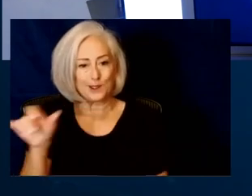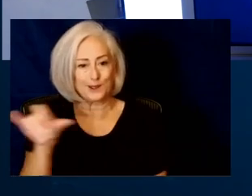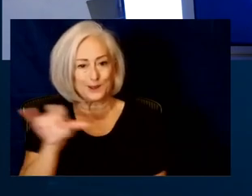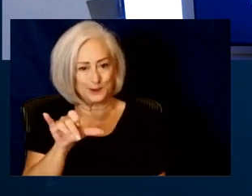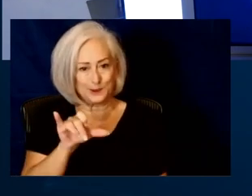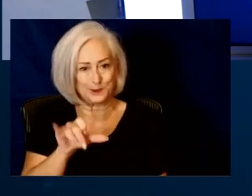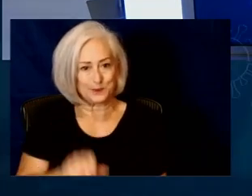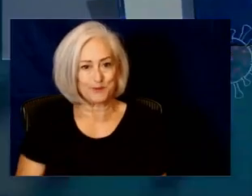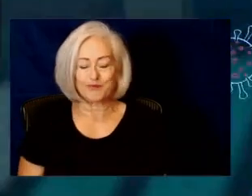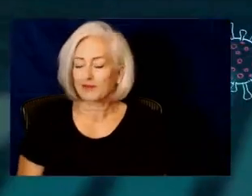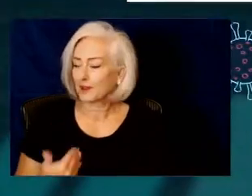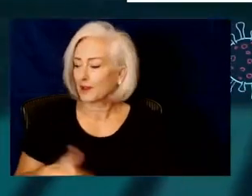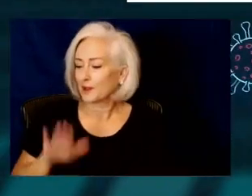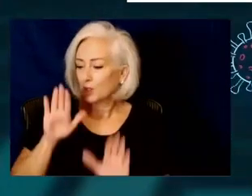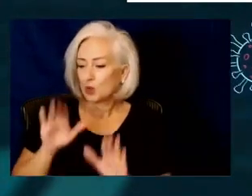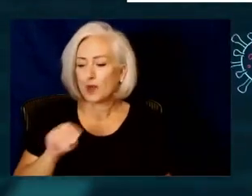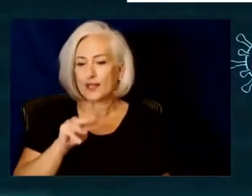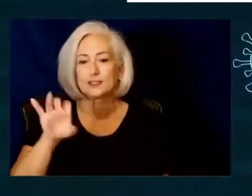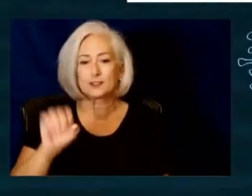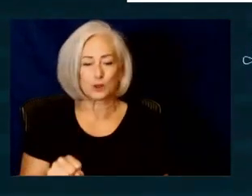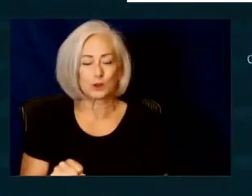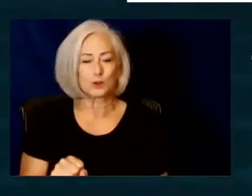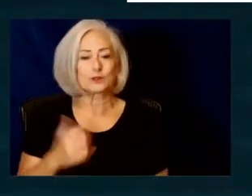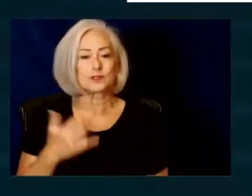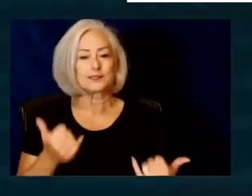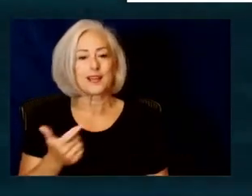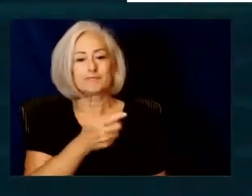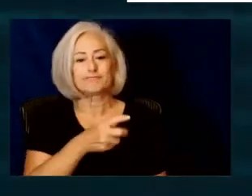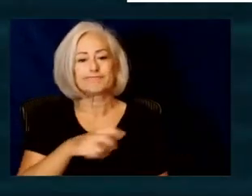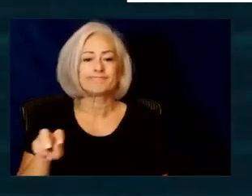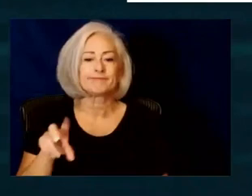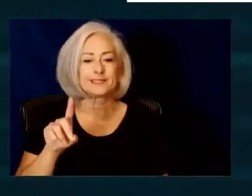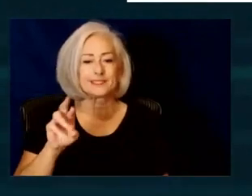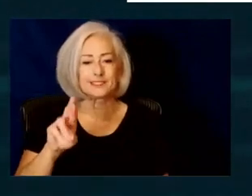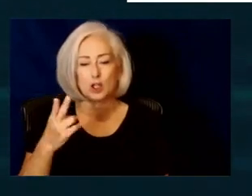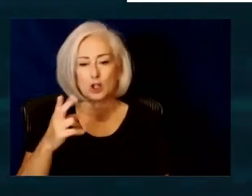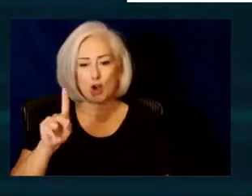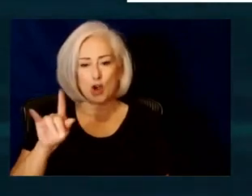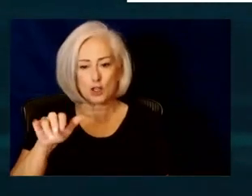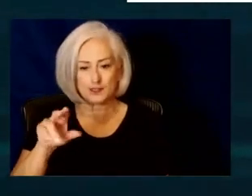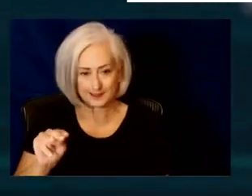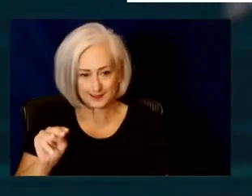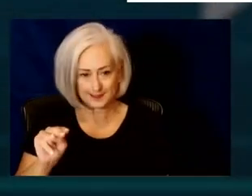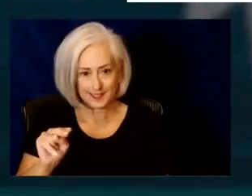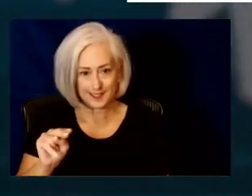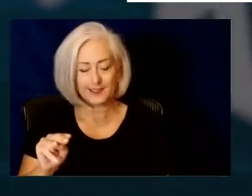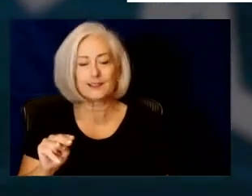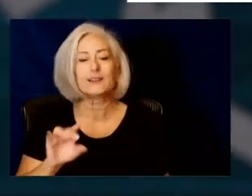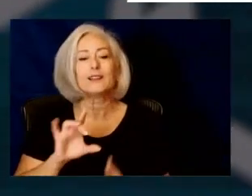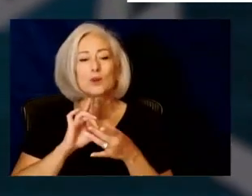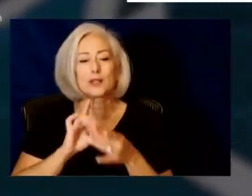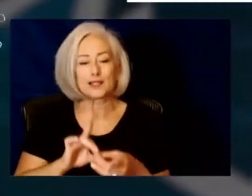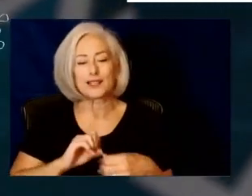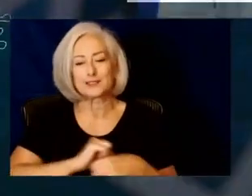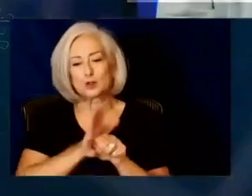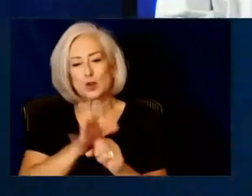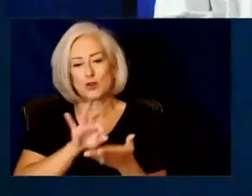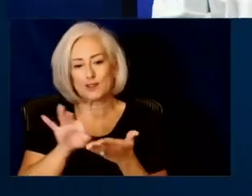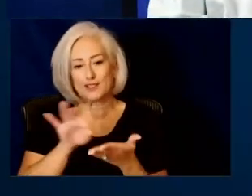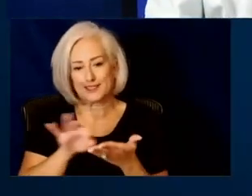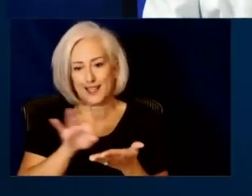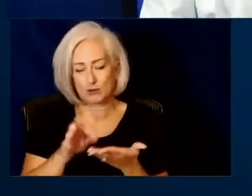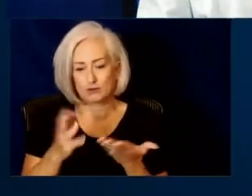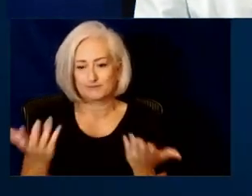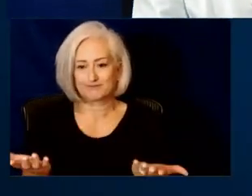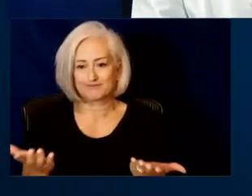right, it's time to check in with Dr. Dana Hawkinson, Medical Director of Infection Prevention Control, Infectious Disease Physician, to learn about our COVID count